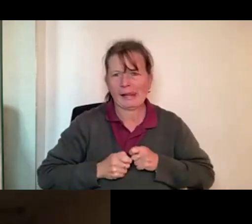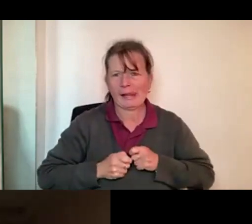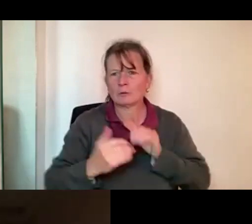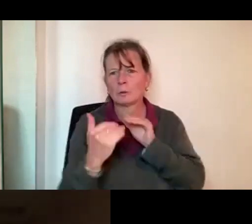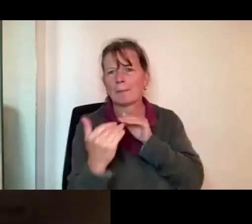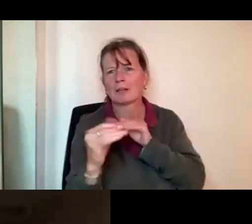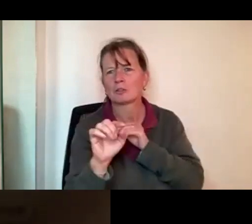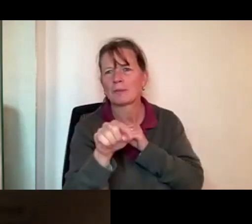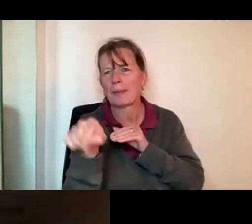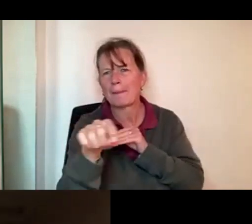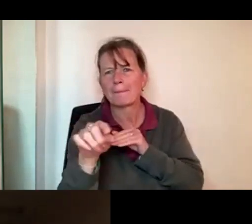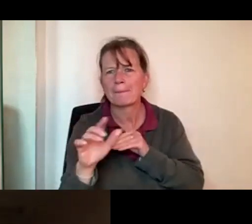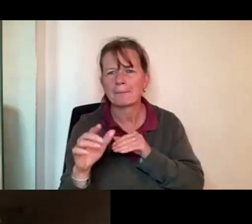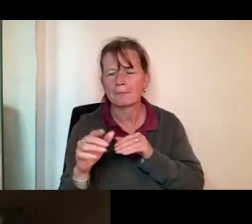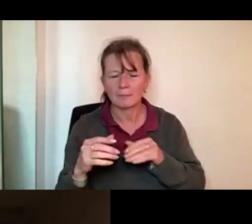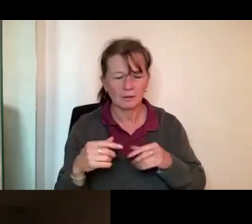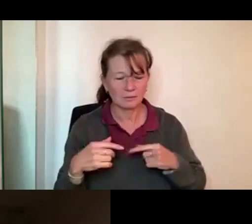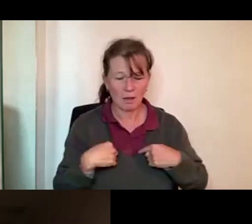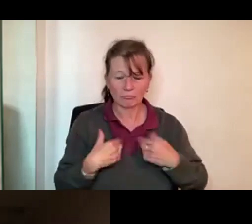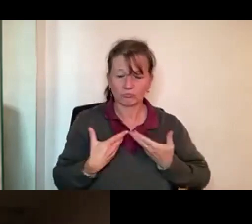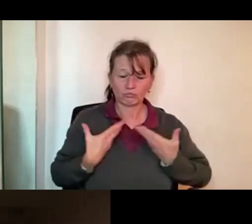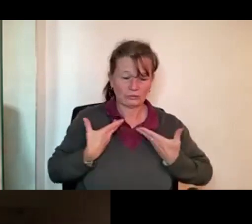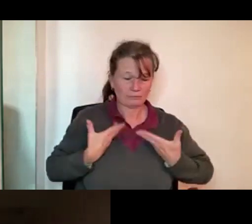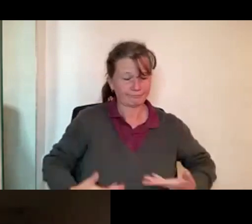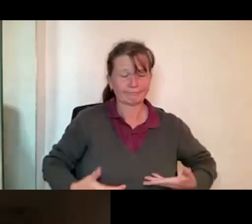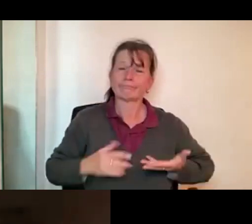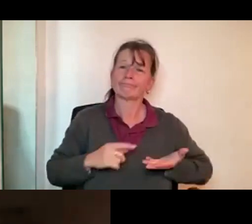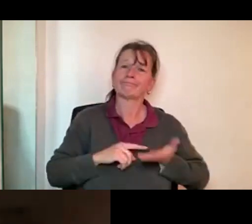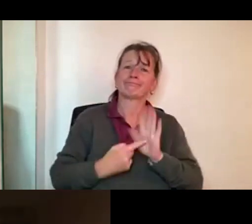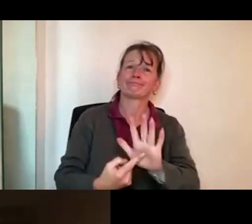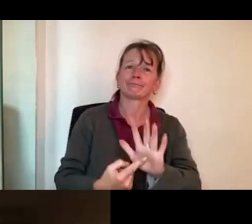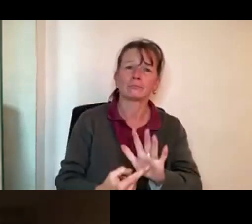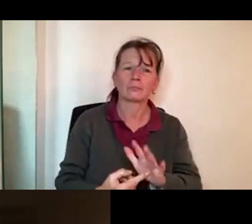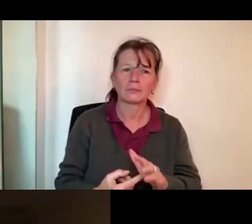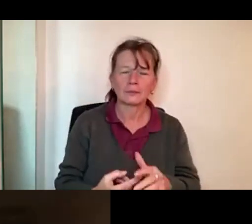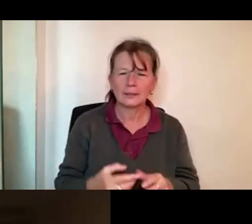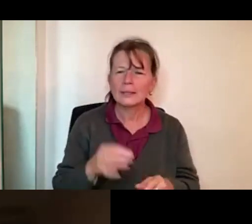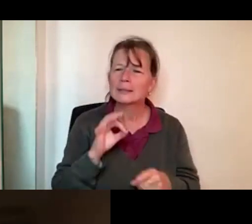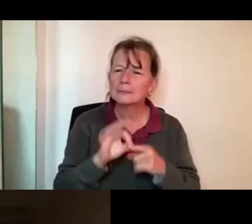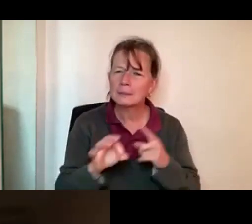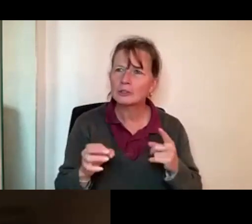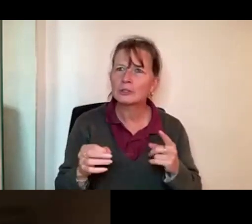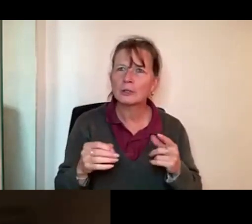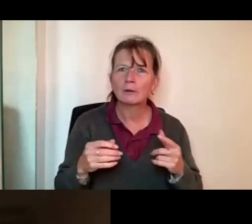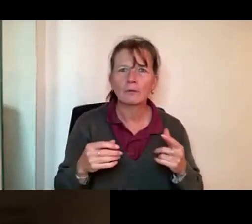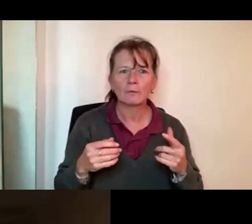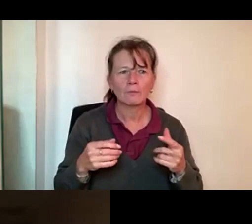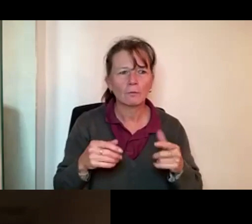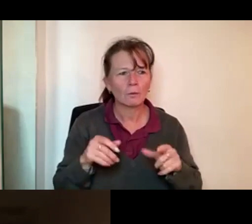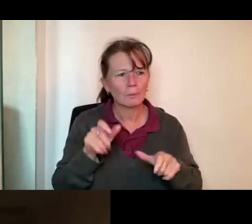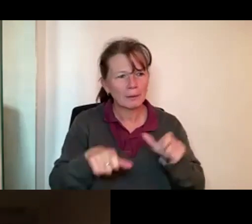but presenting, especially for those of us